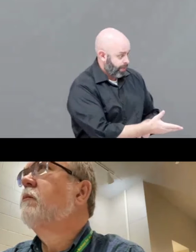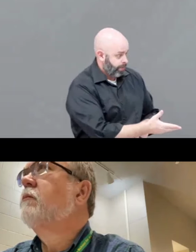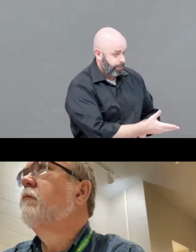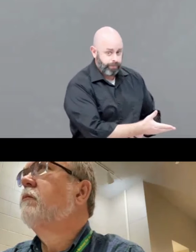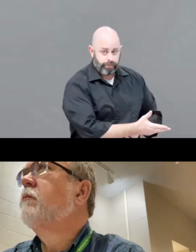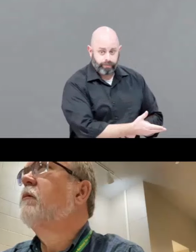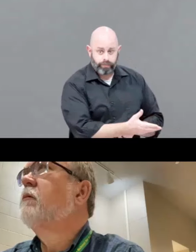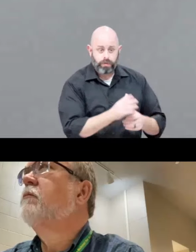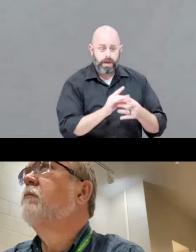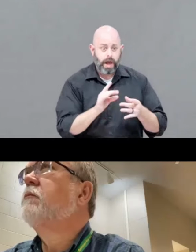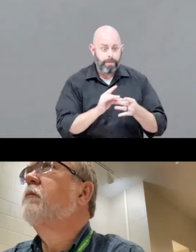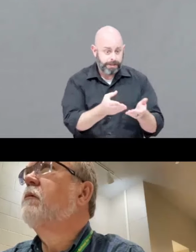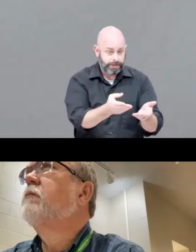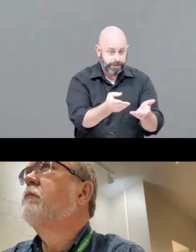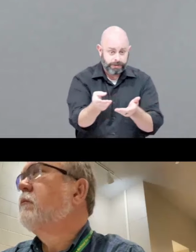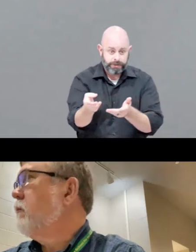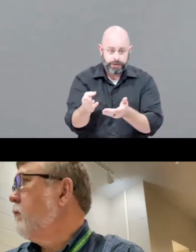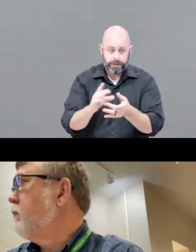Any other comments from anyone?